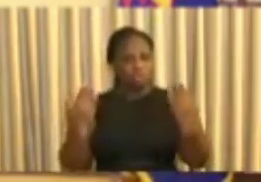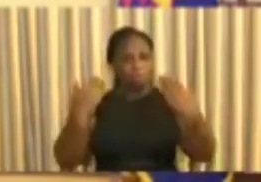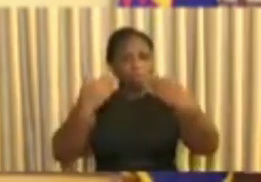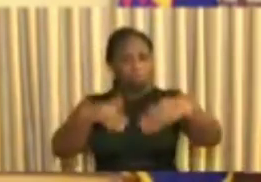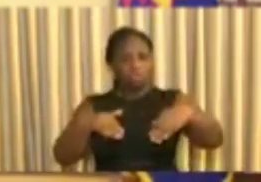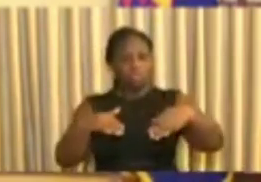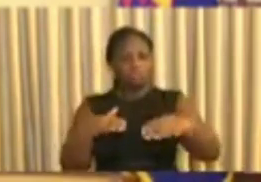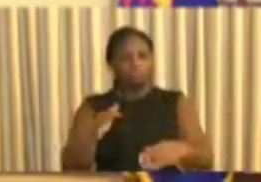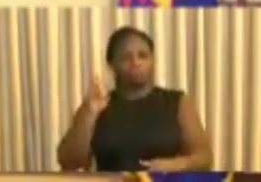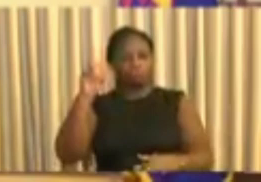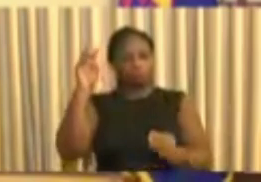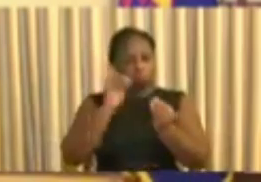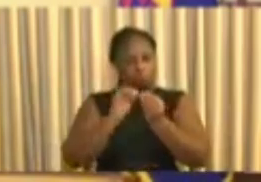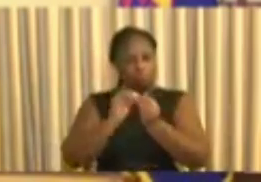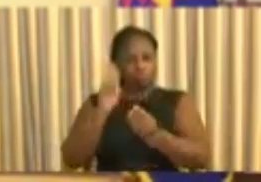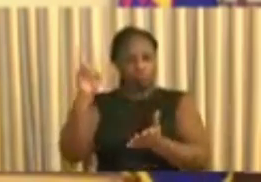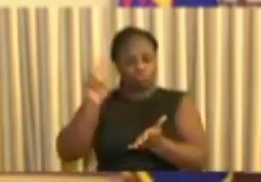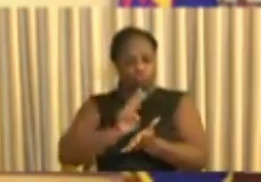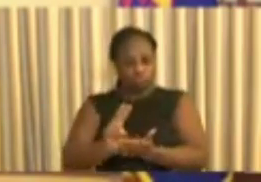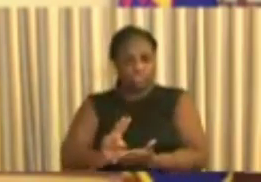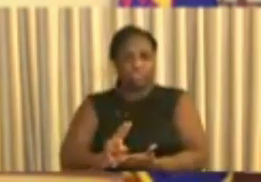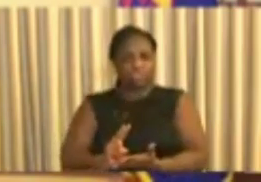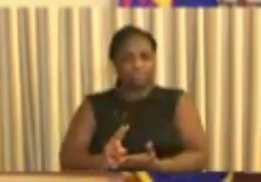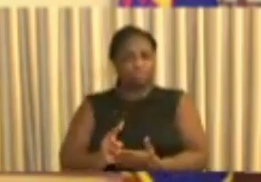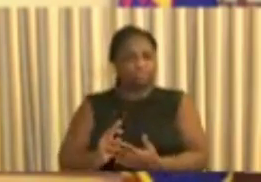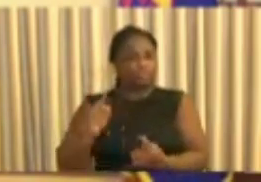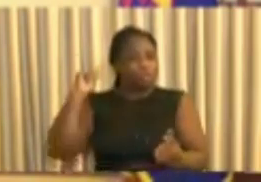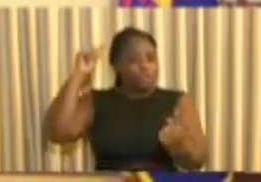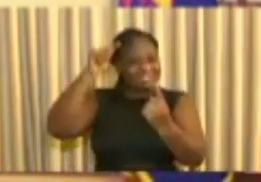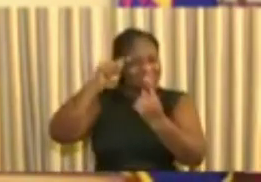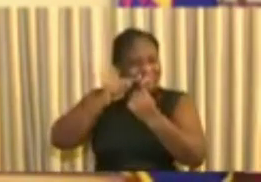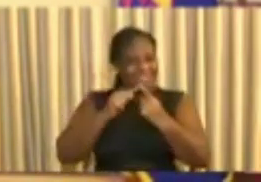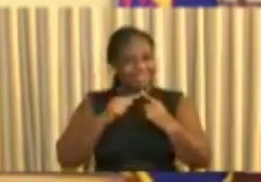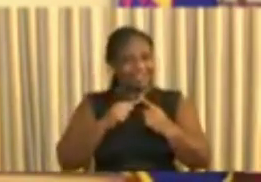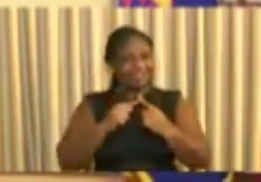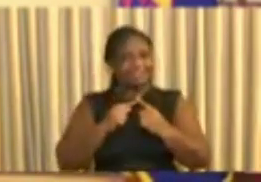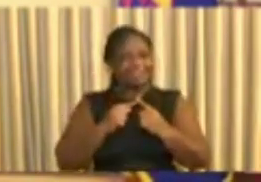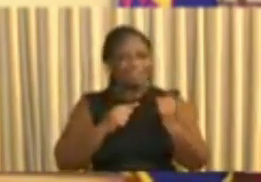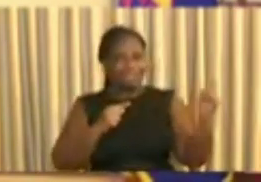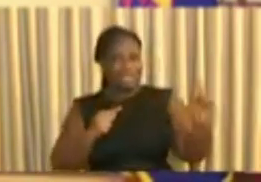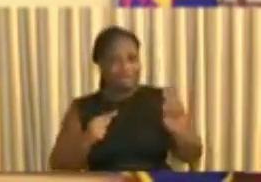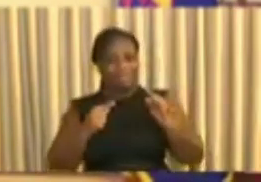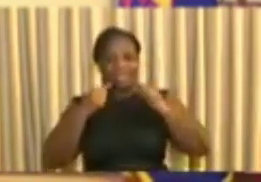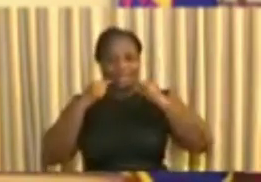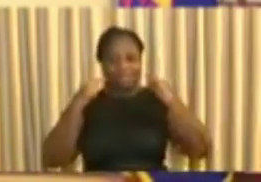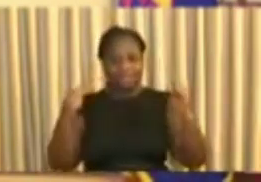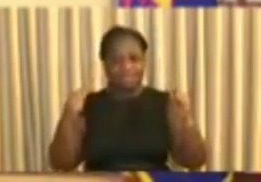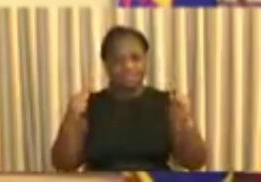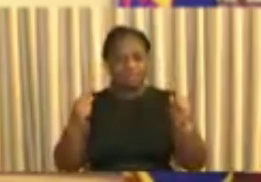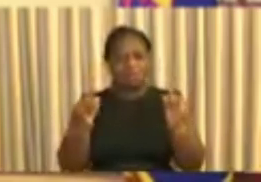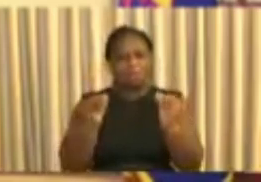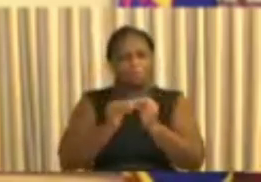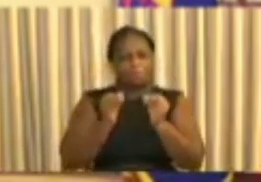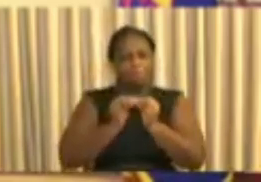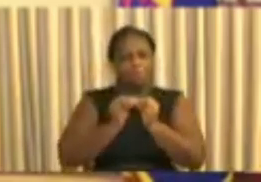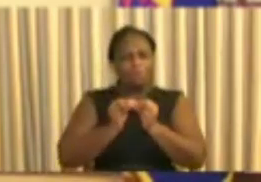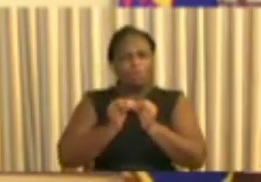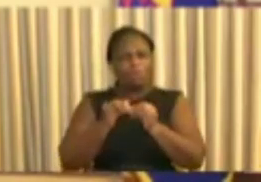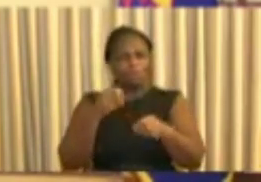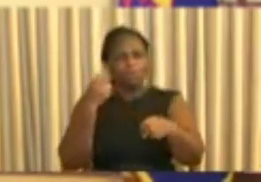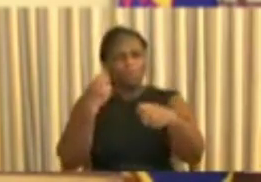more weeks until further notice. The data tells us that the overwhelming majority of confirmed